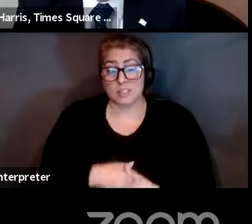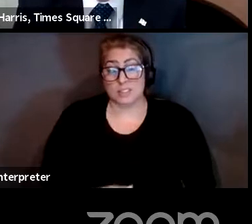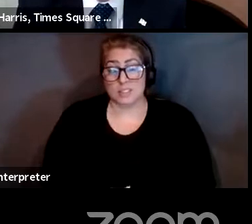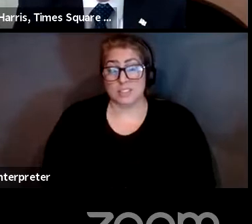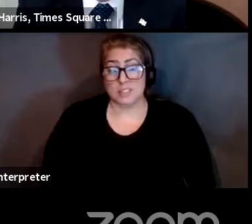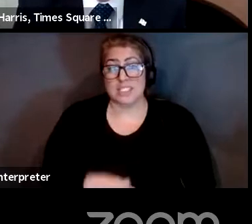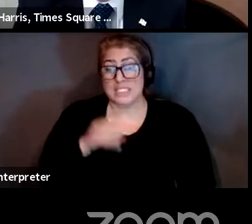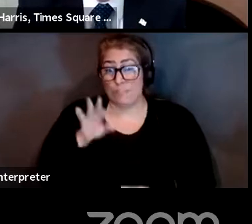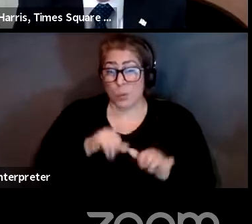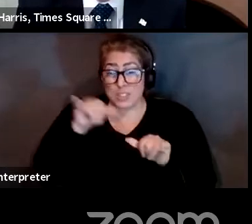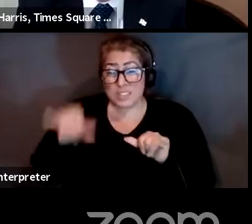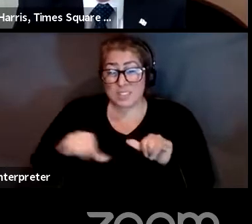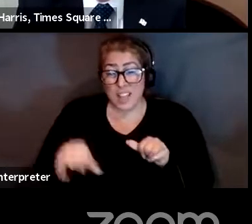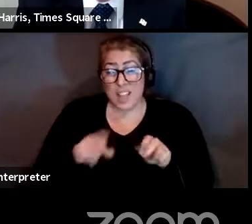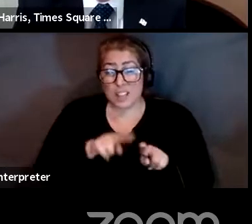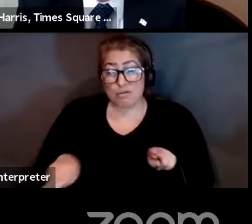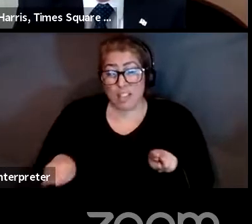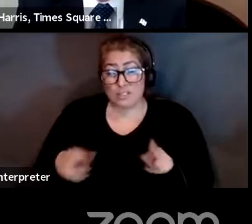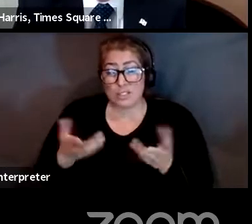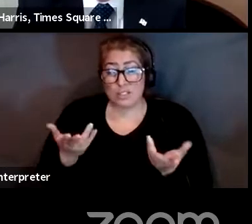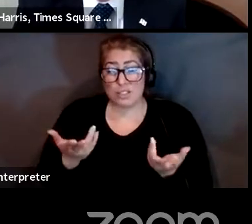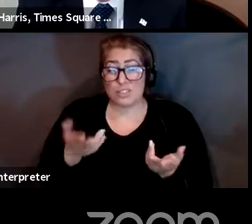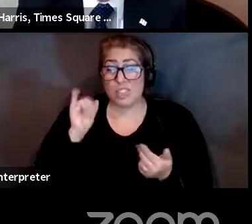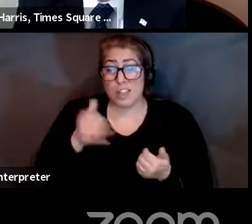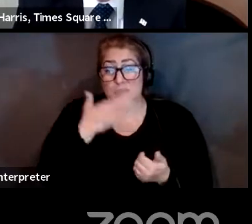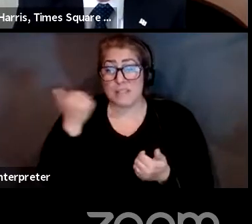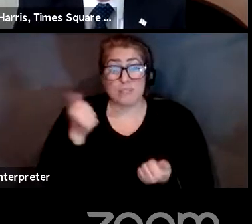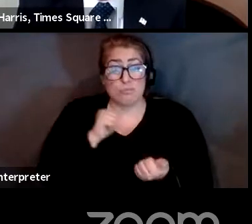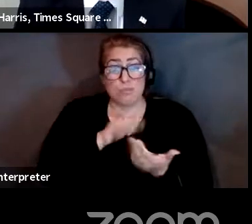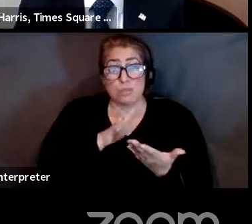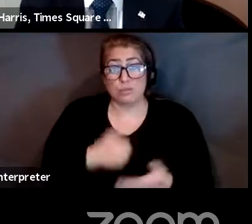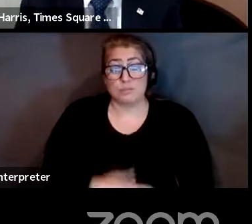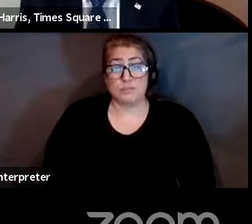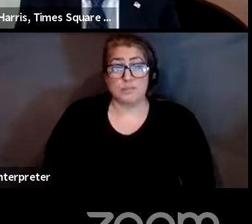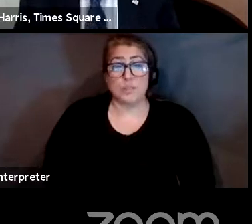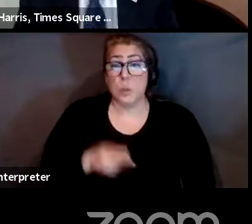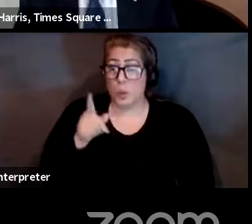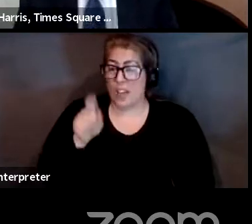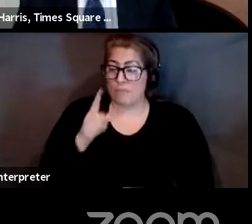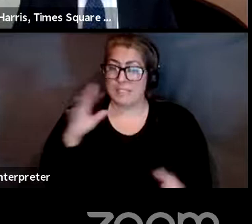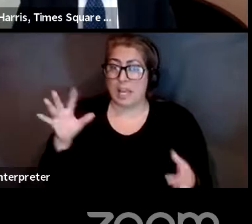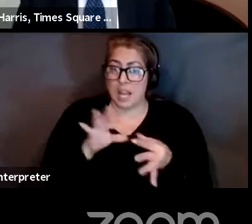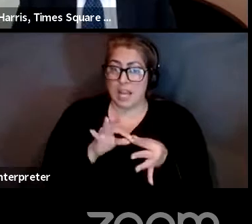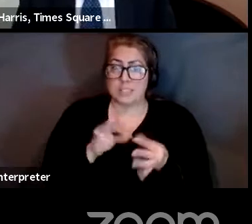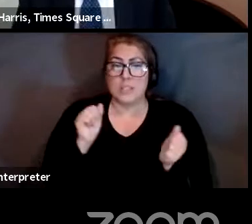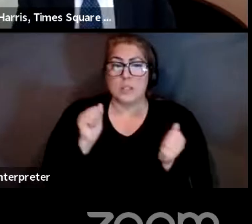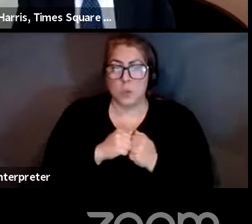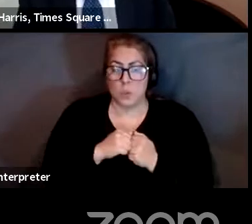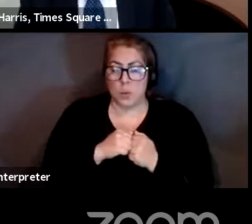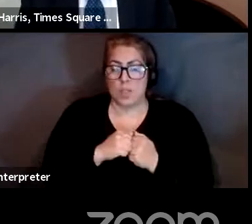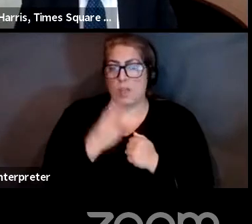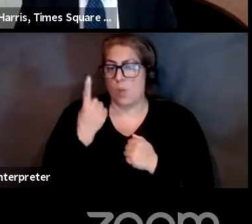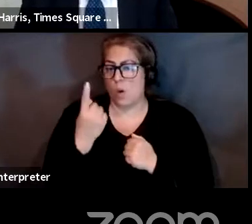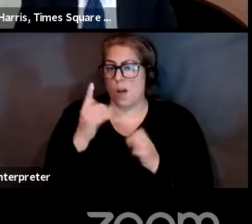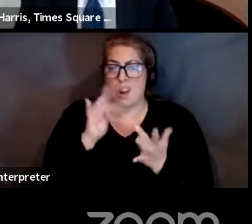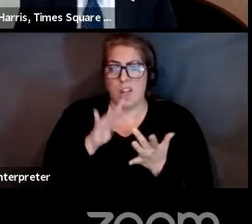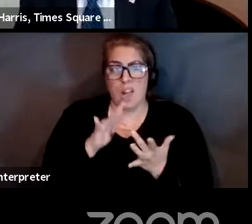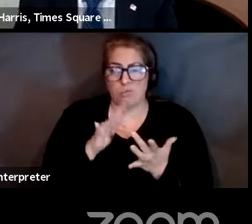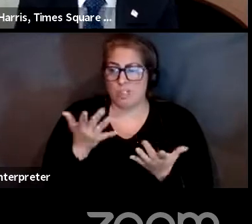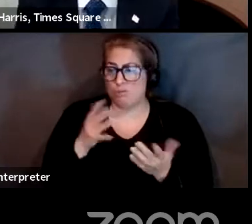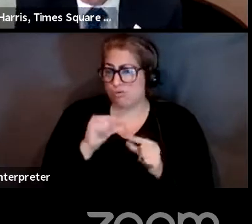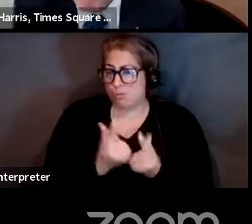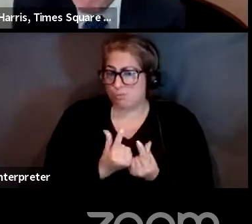in the shelter, and even then you really have to be connected with one of the outreach consortiums that